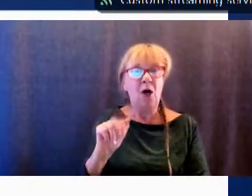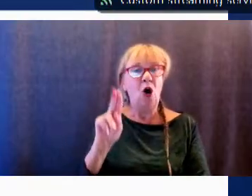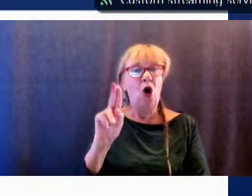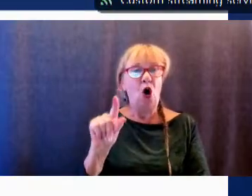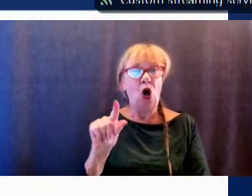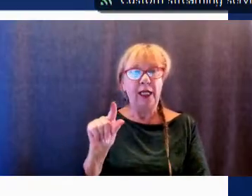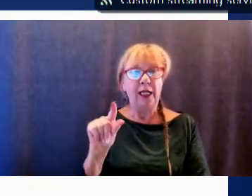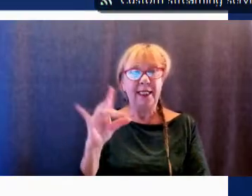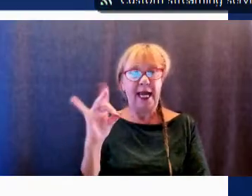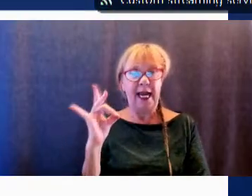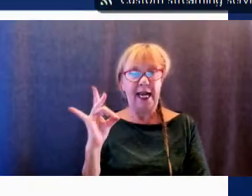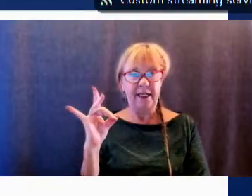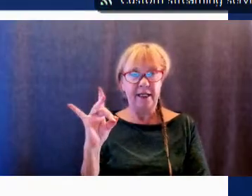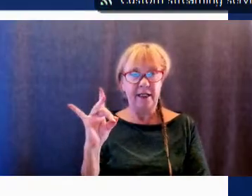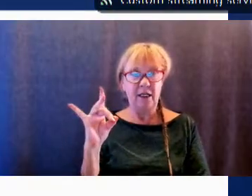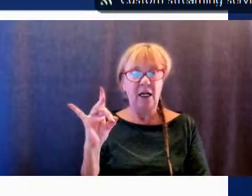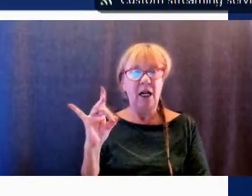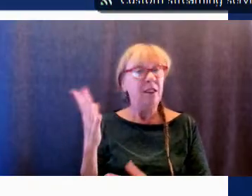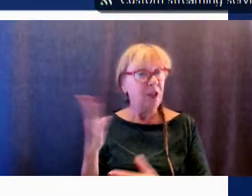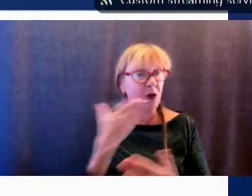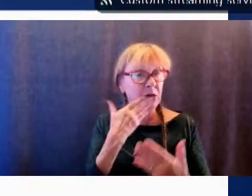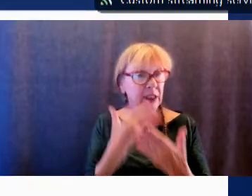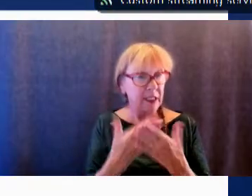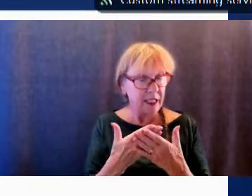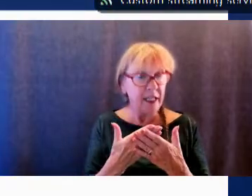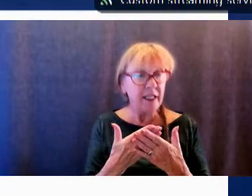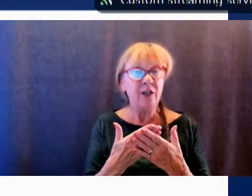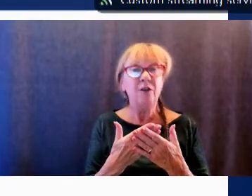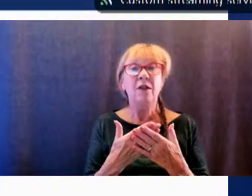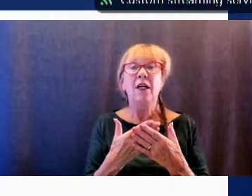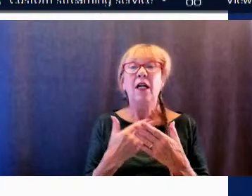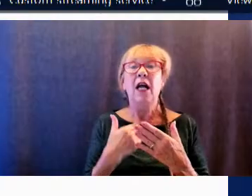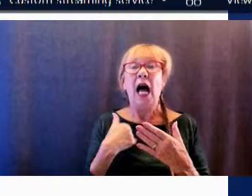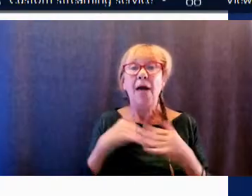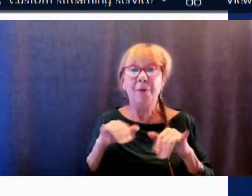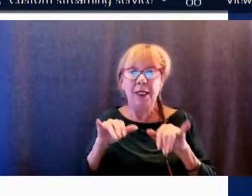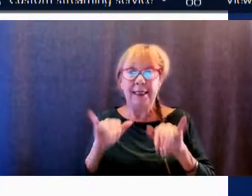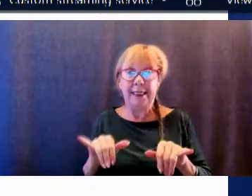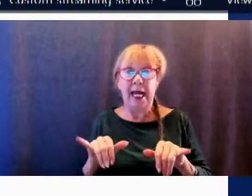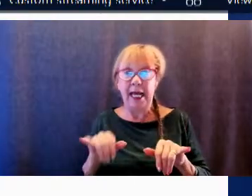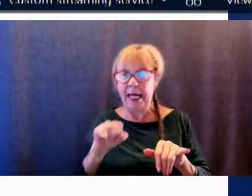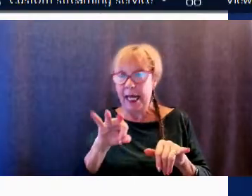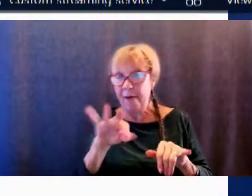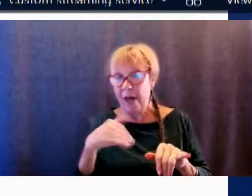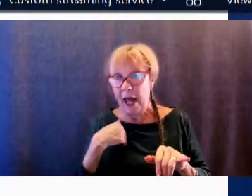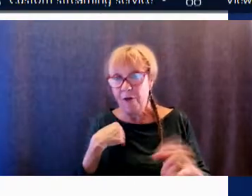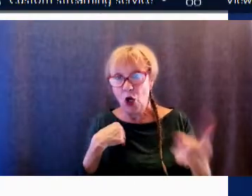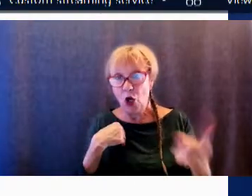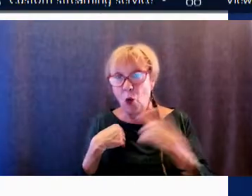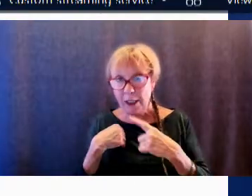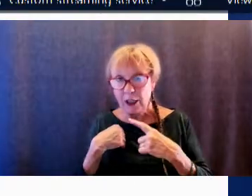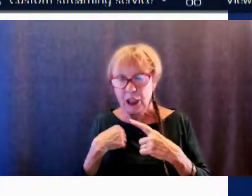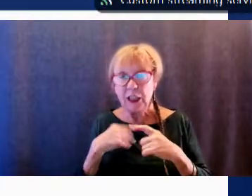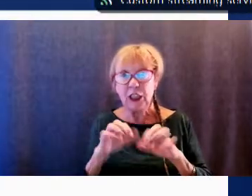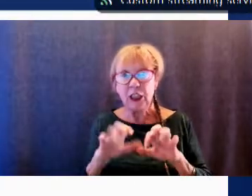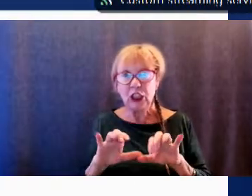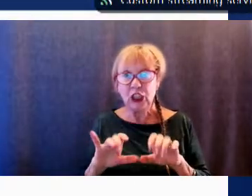again, thank you, and I will remain on the line for any questions. Thanks.